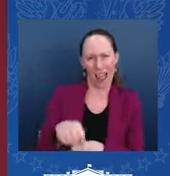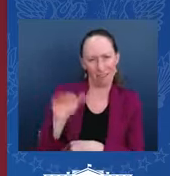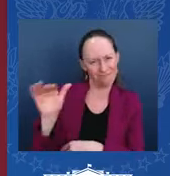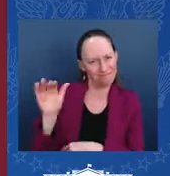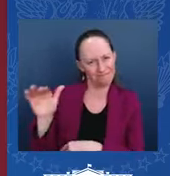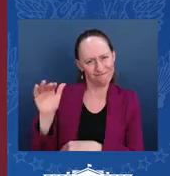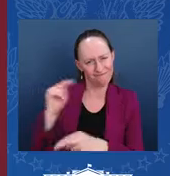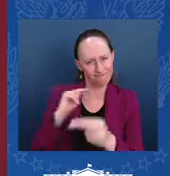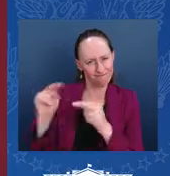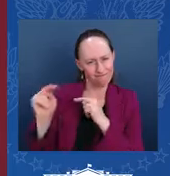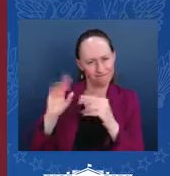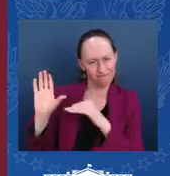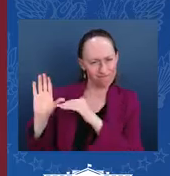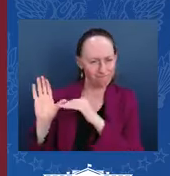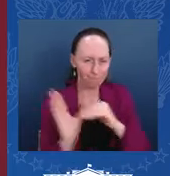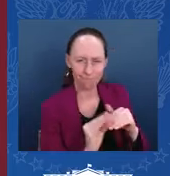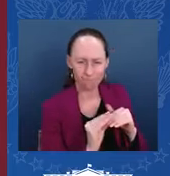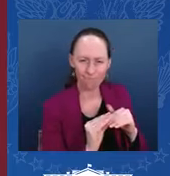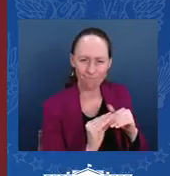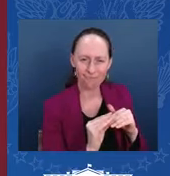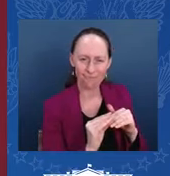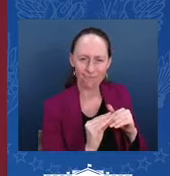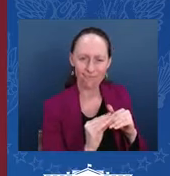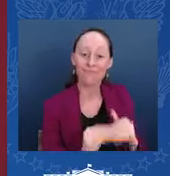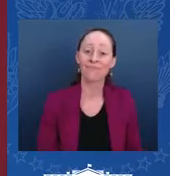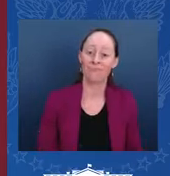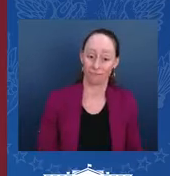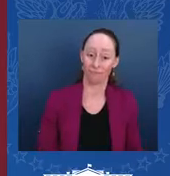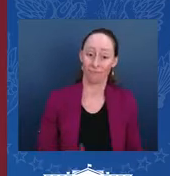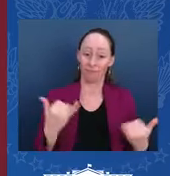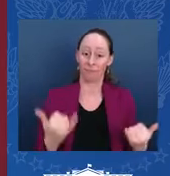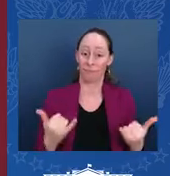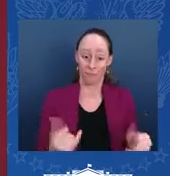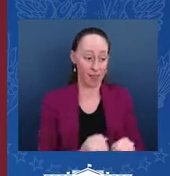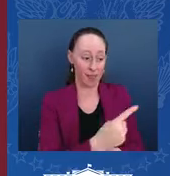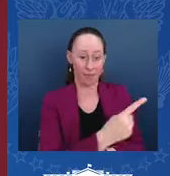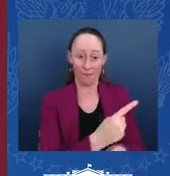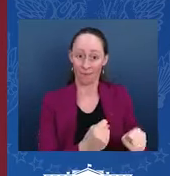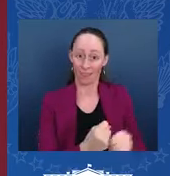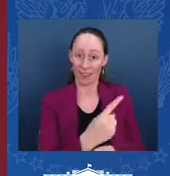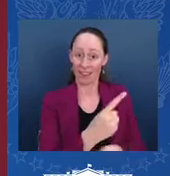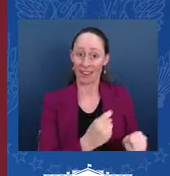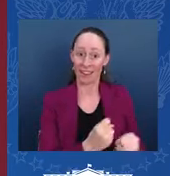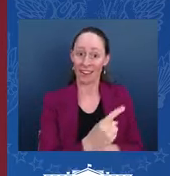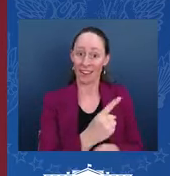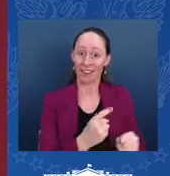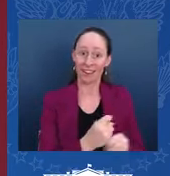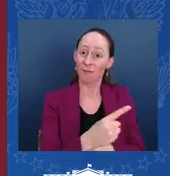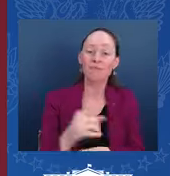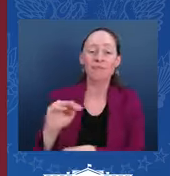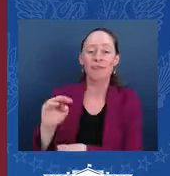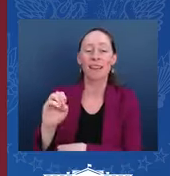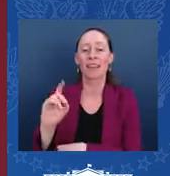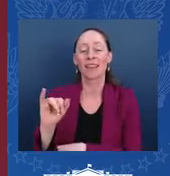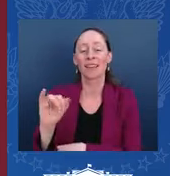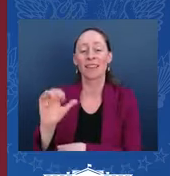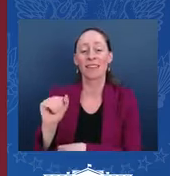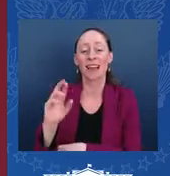point on, every year, calendar year, Medicare will negotiate the cost of additional prescription